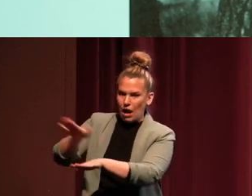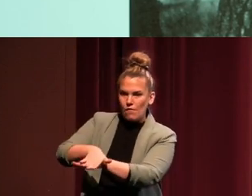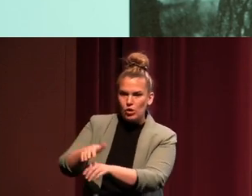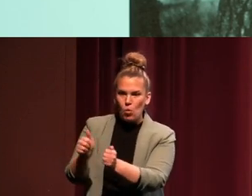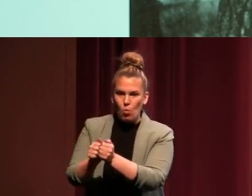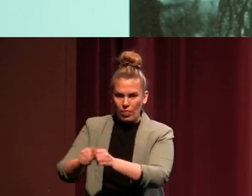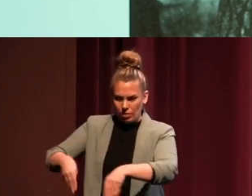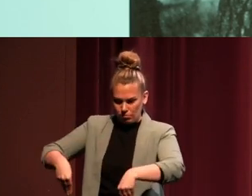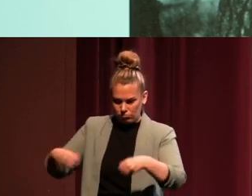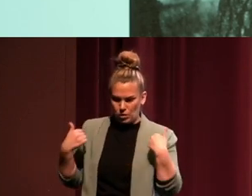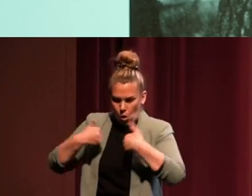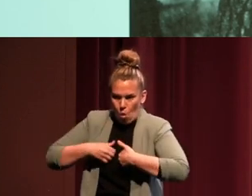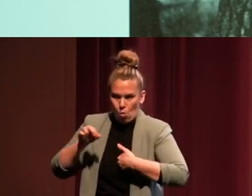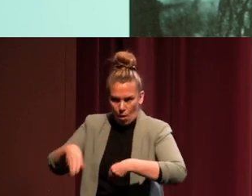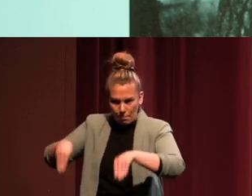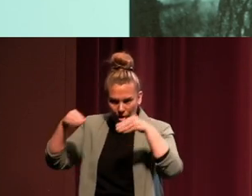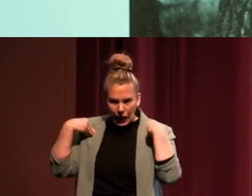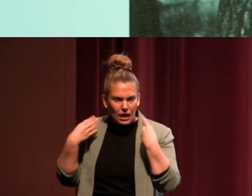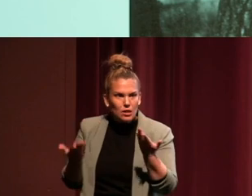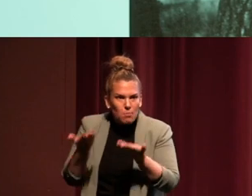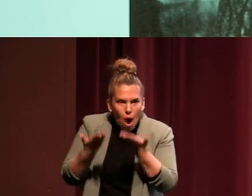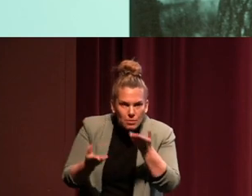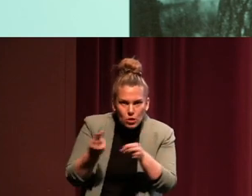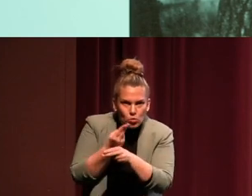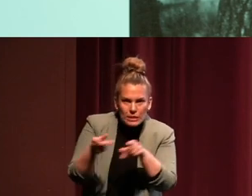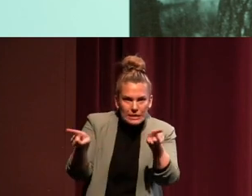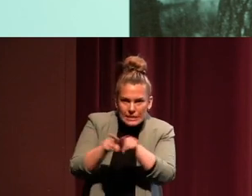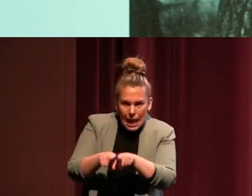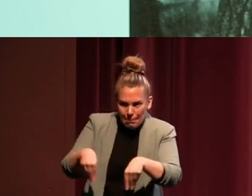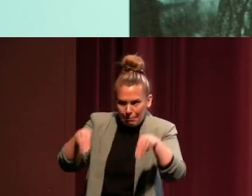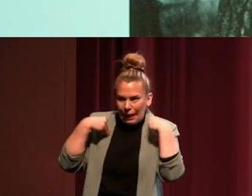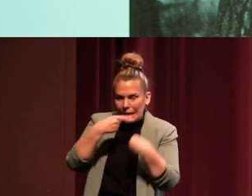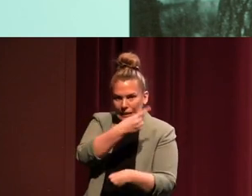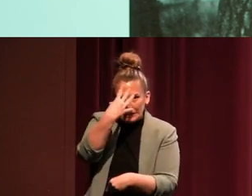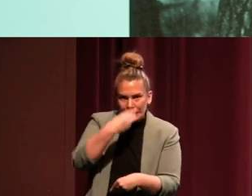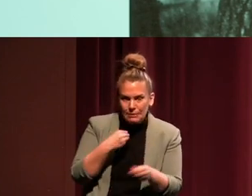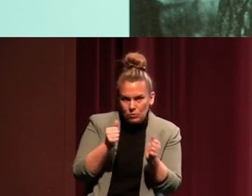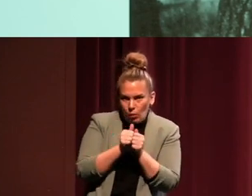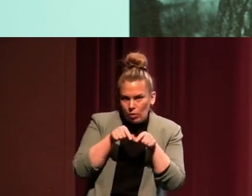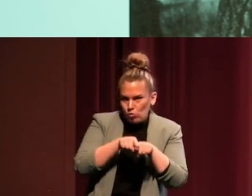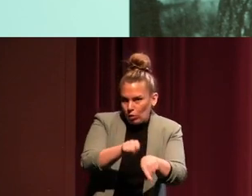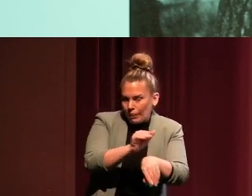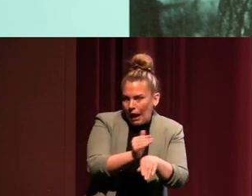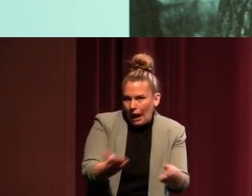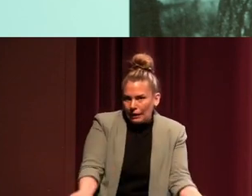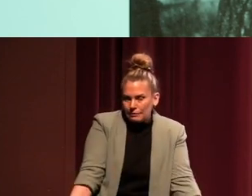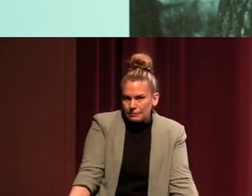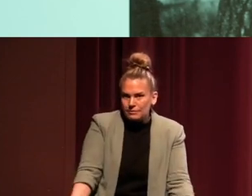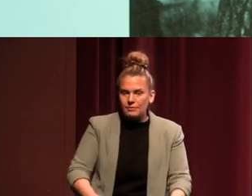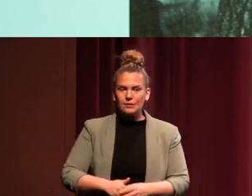probably using the same blanket that he sleeps with at night.